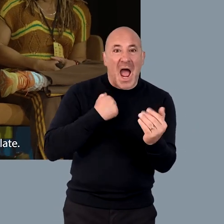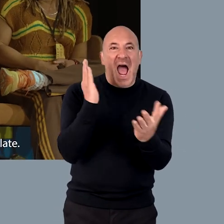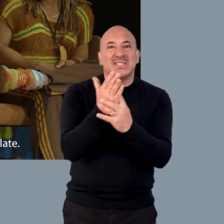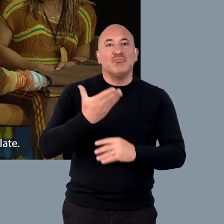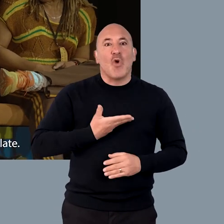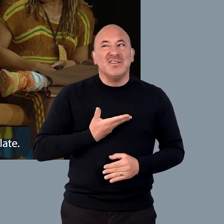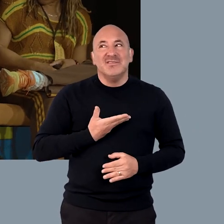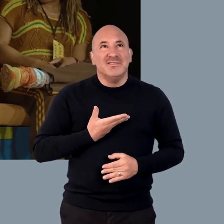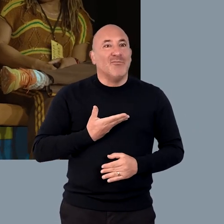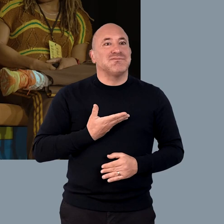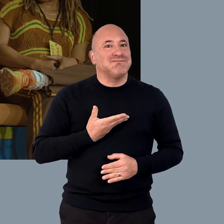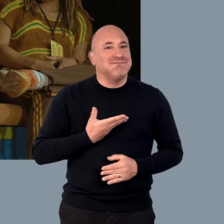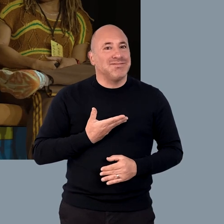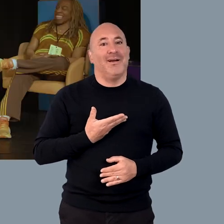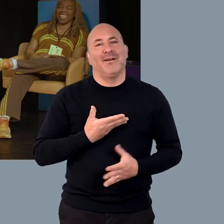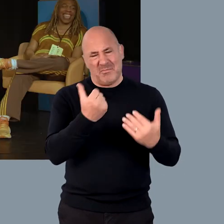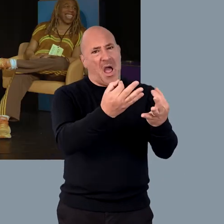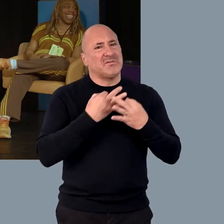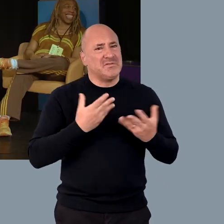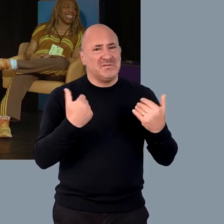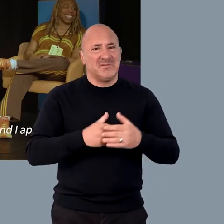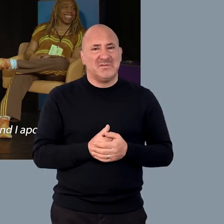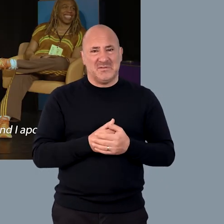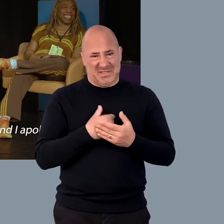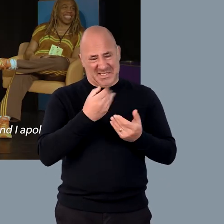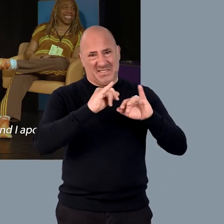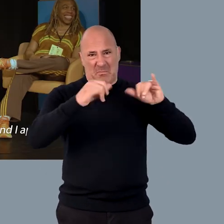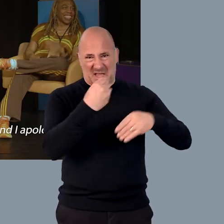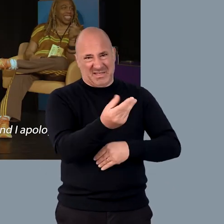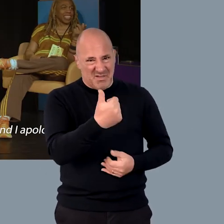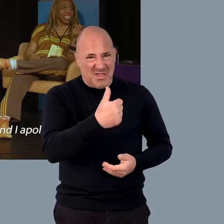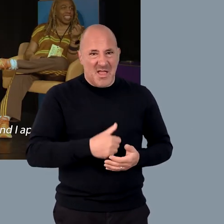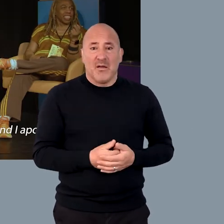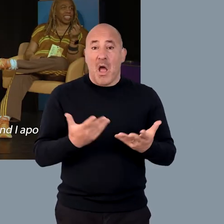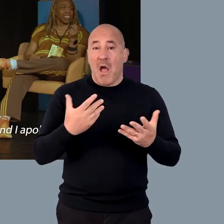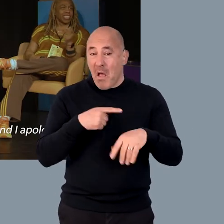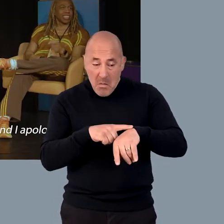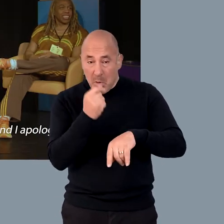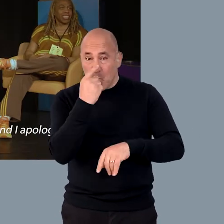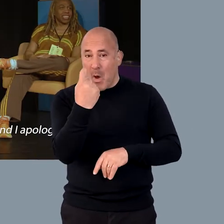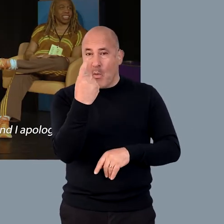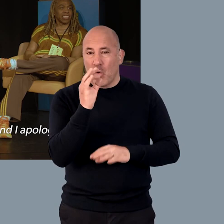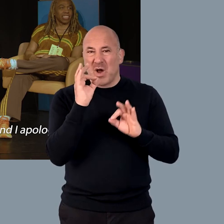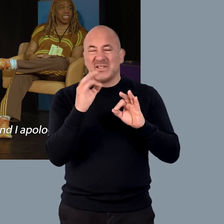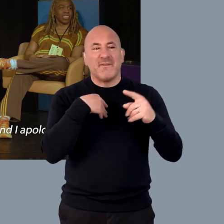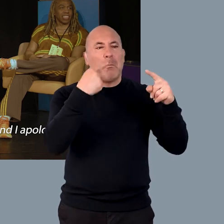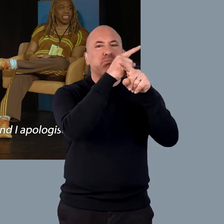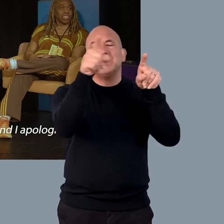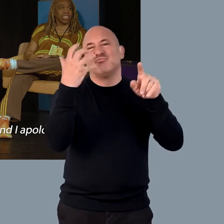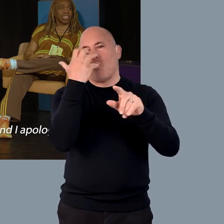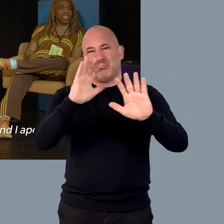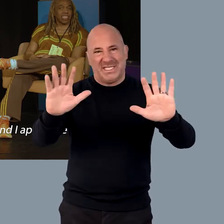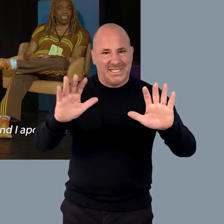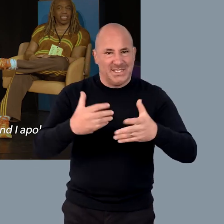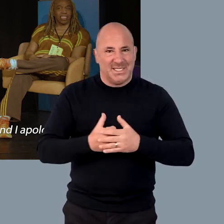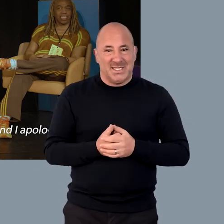we'll send you our template yeah we've got time i think for one more question um i apologize